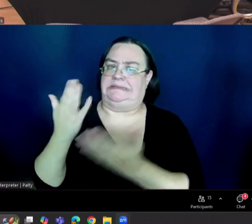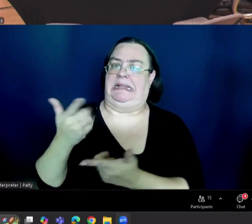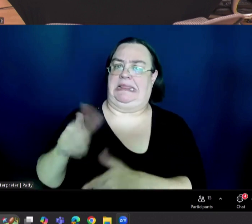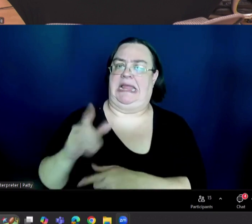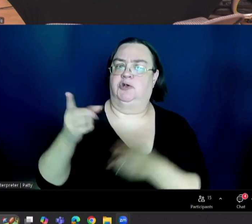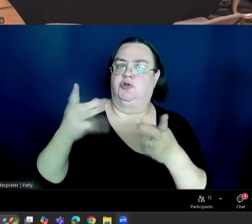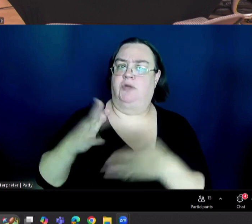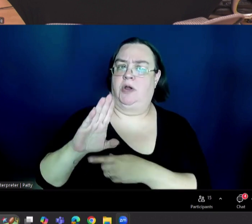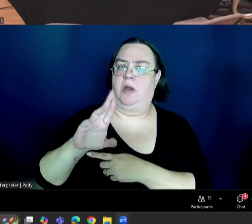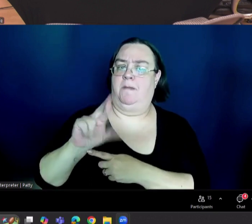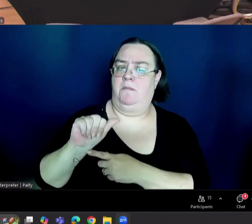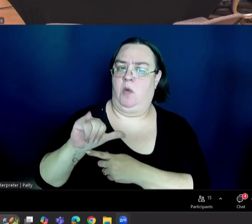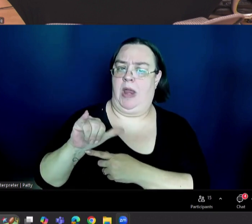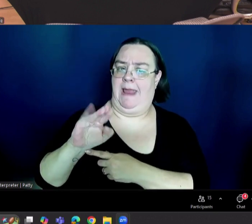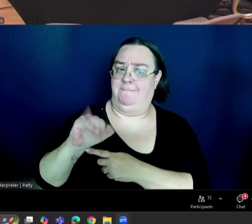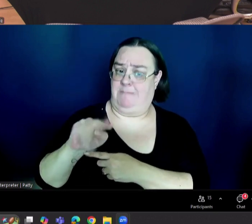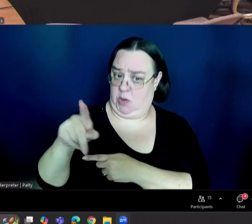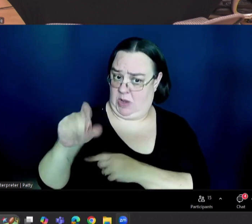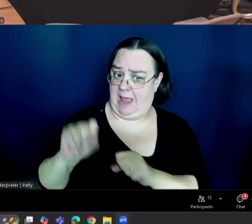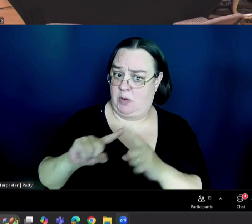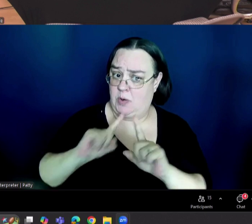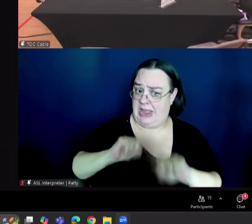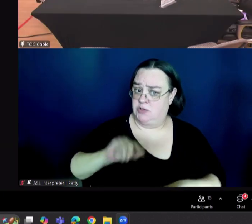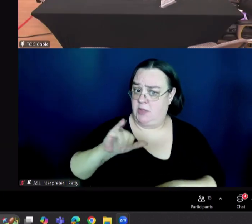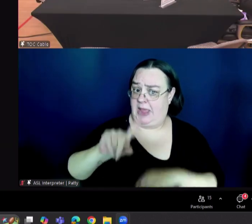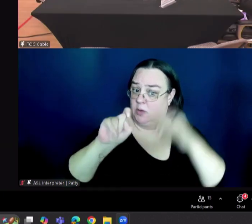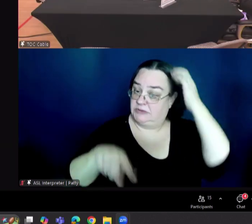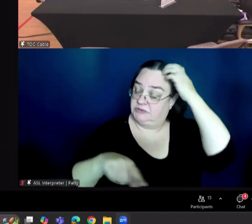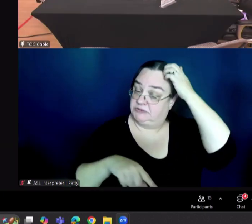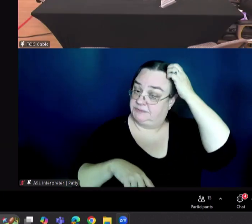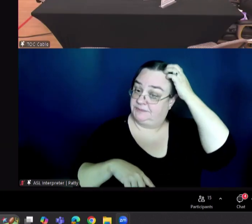Director Bremen, are you available to answer that question?